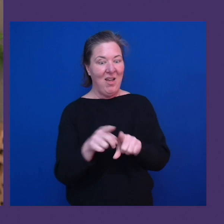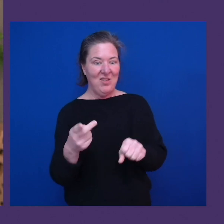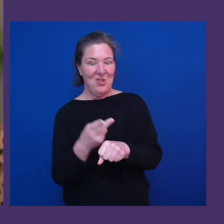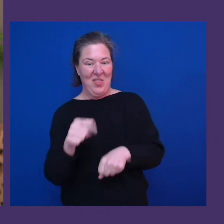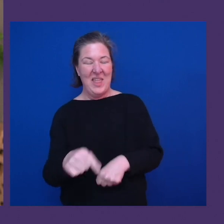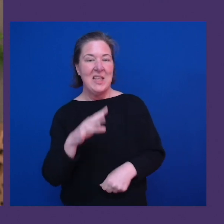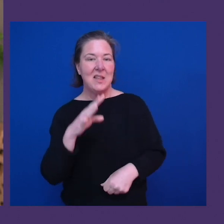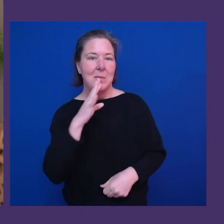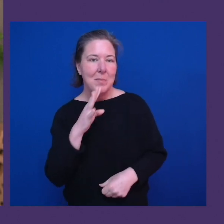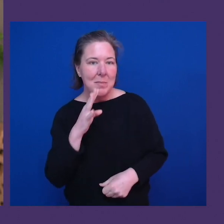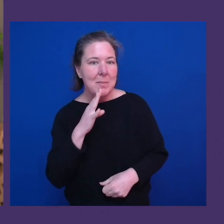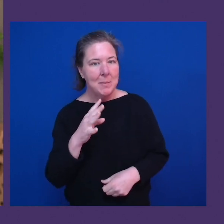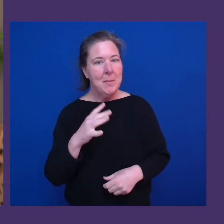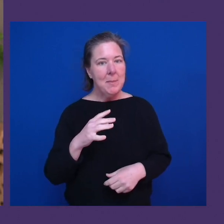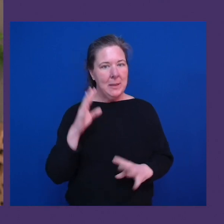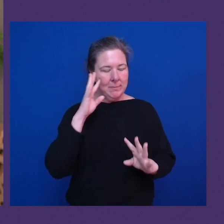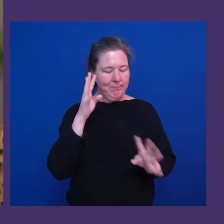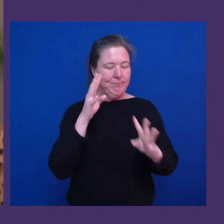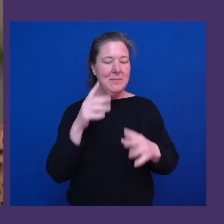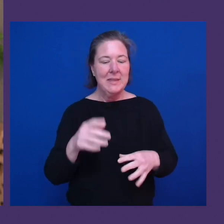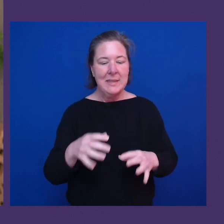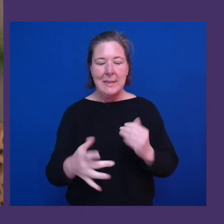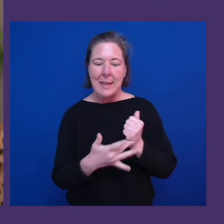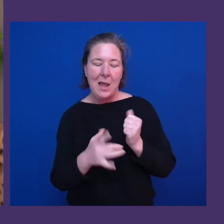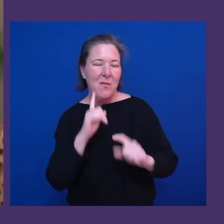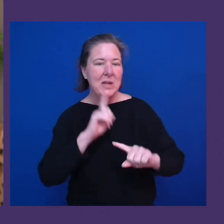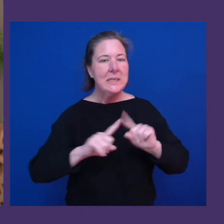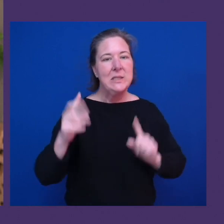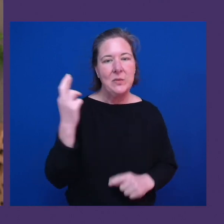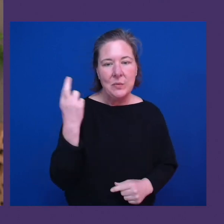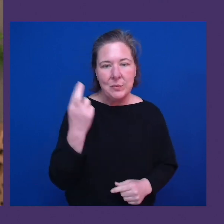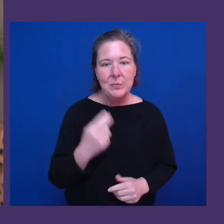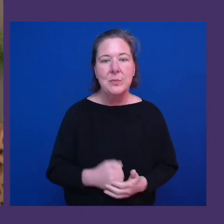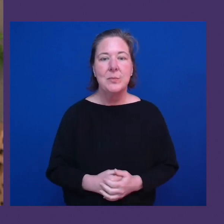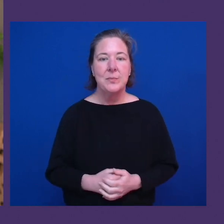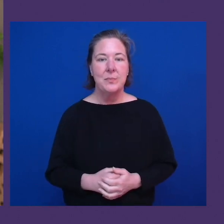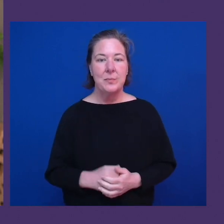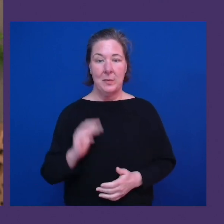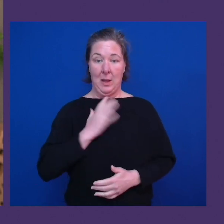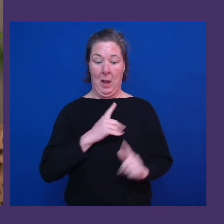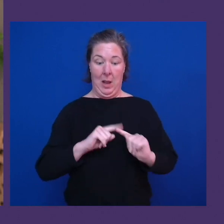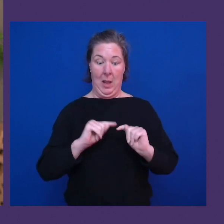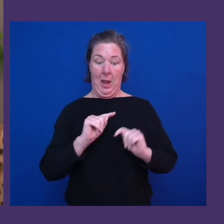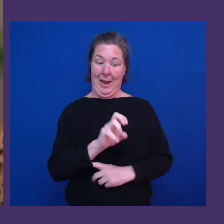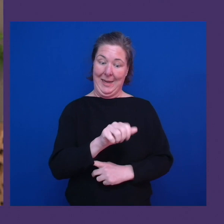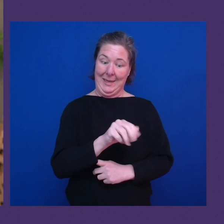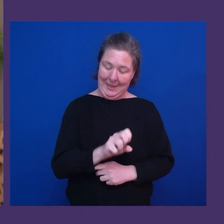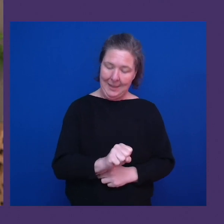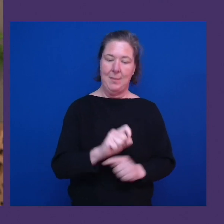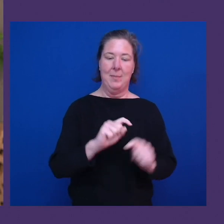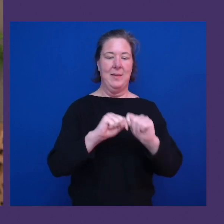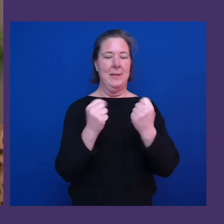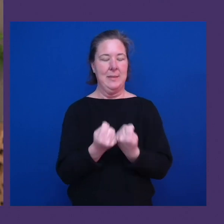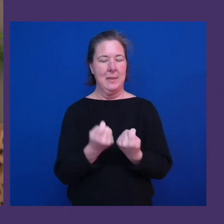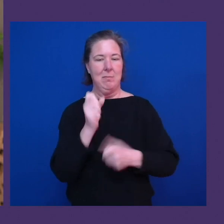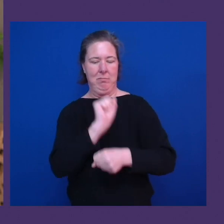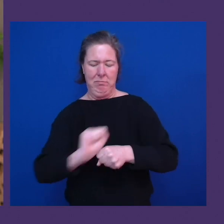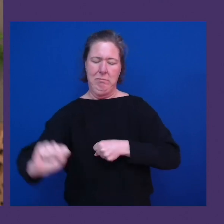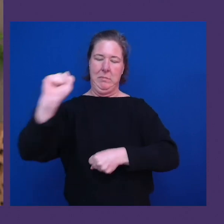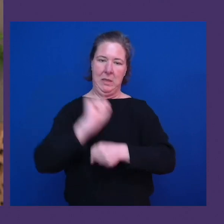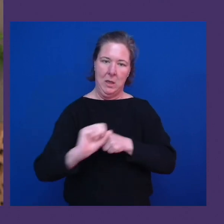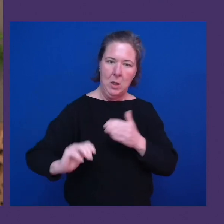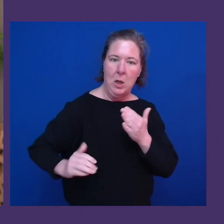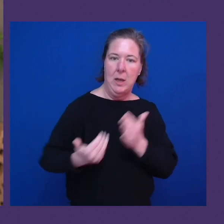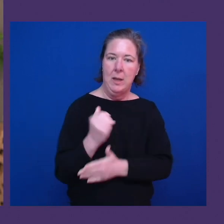synthesis technology for a different reason. Our Teams team has been hard at work on the new